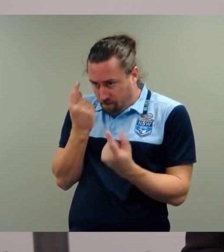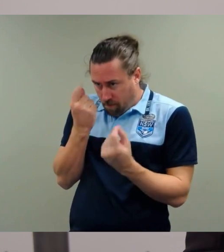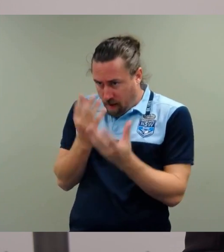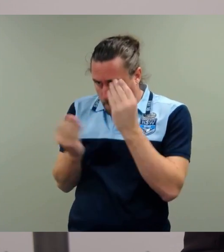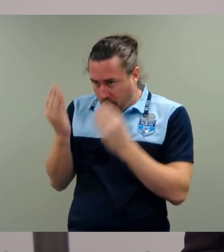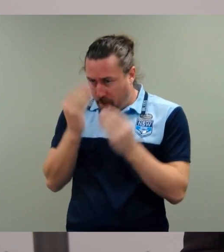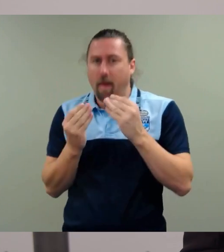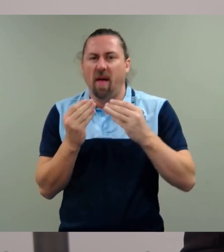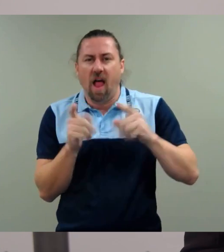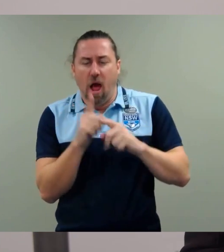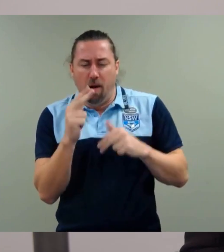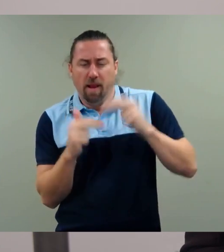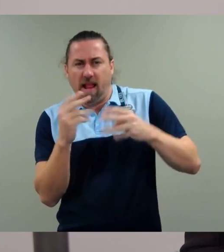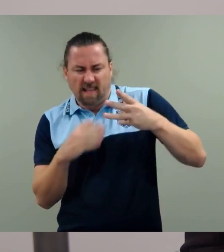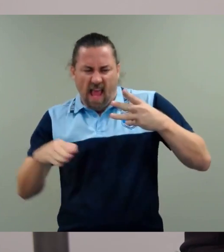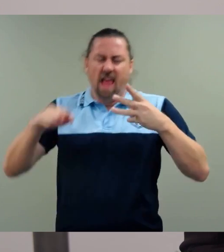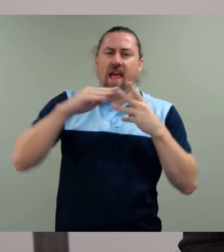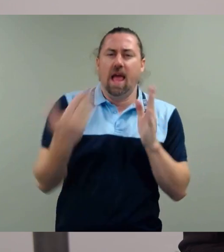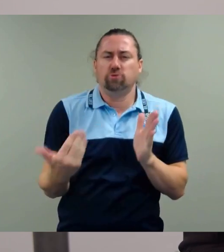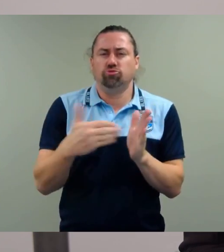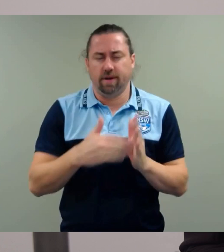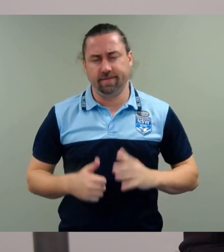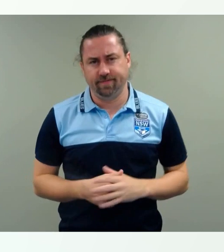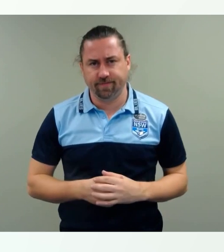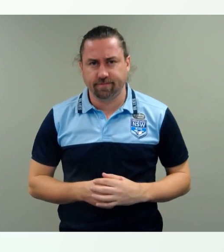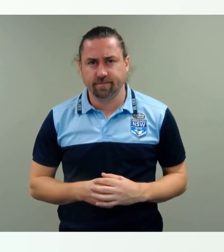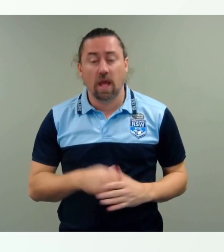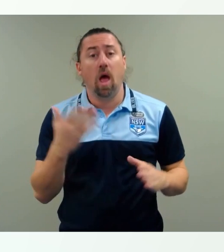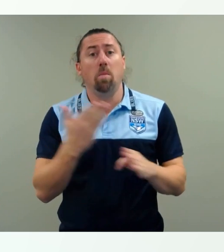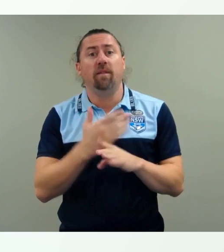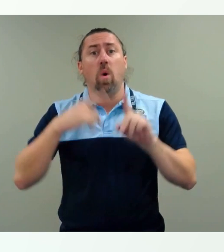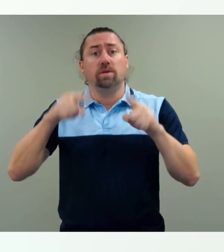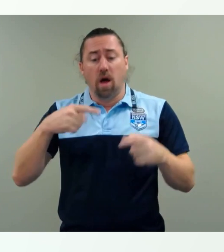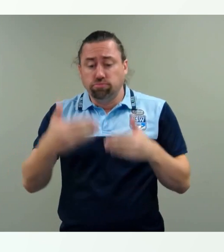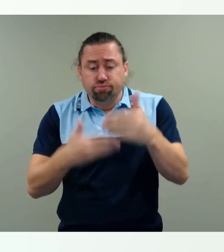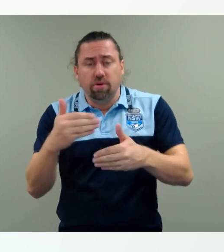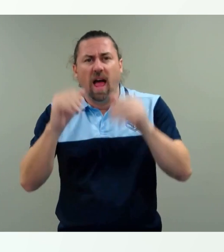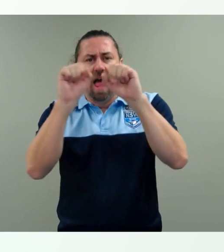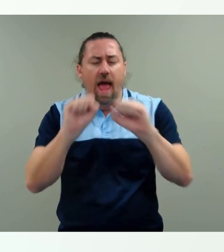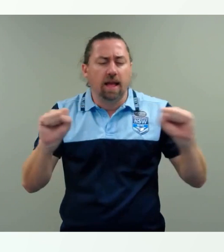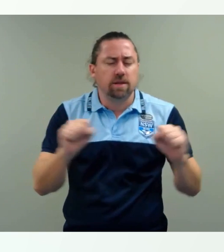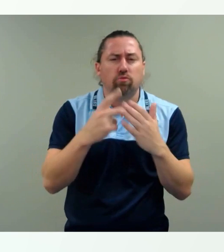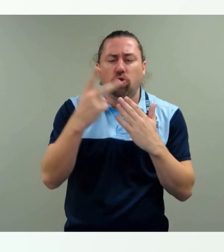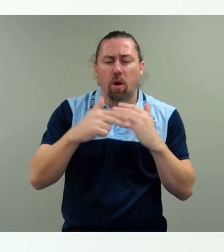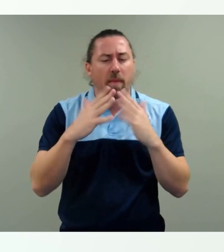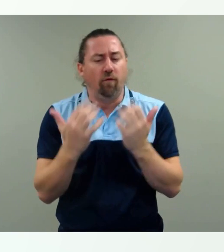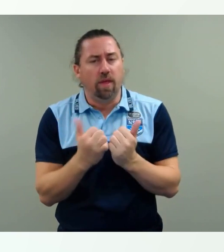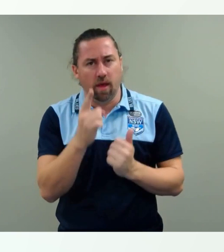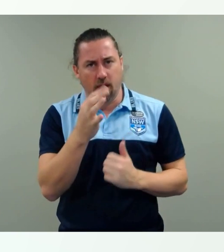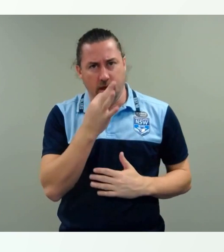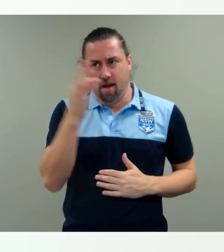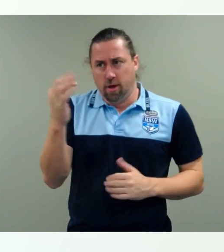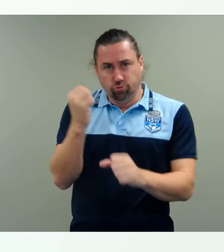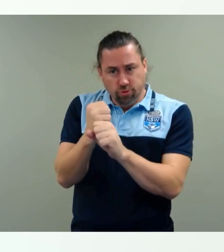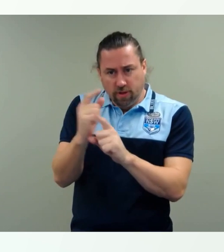the movements of the exercises and how to perform them correctly. Before commencing an exercise program, seek advice from